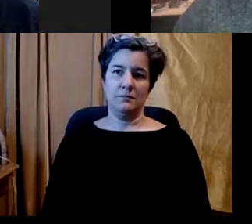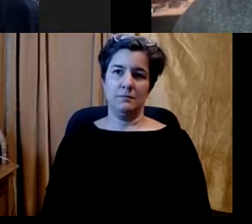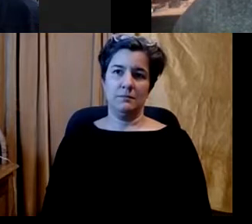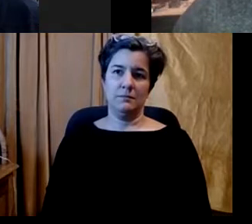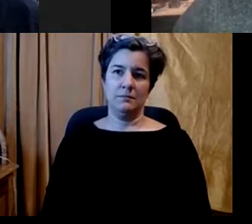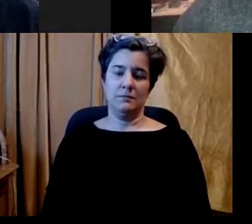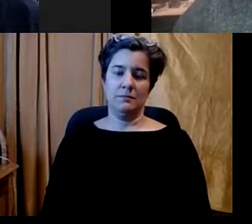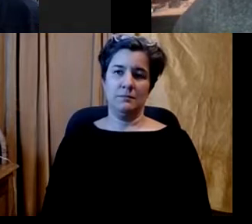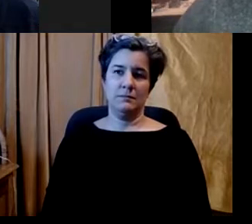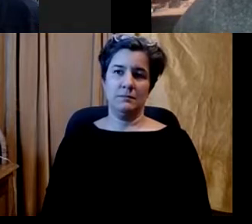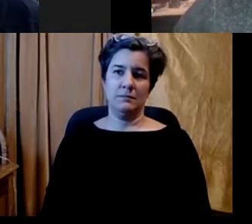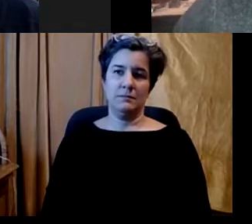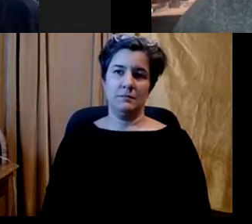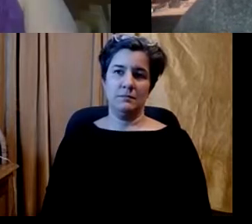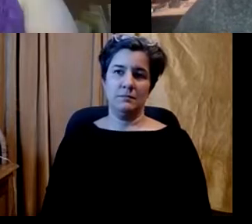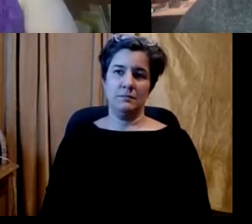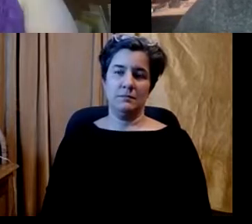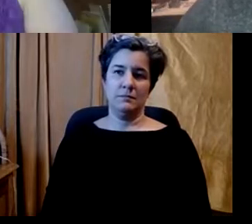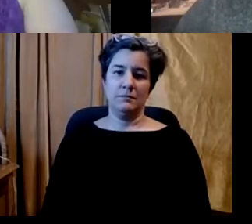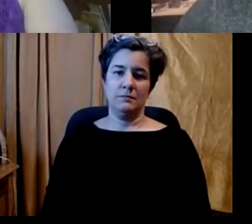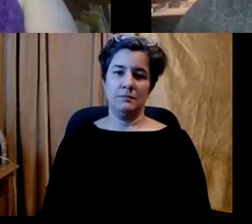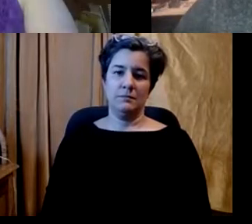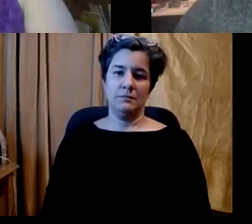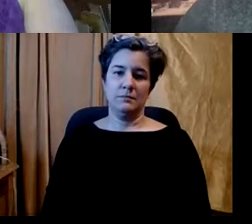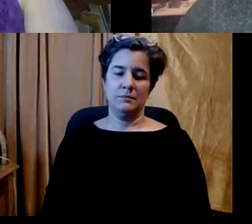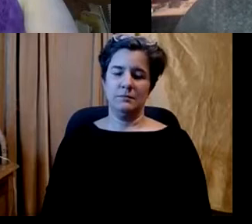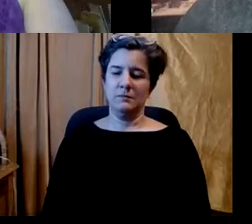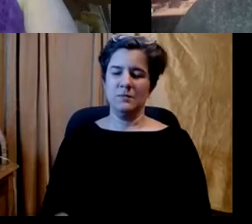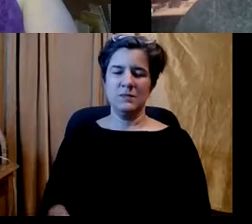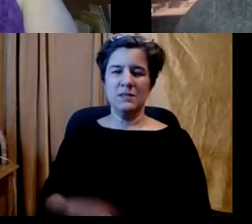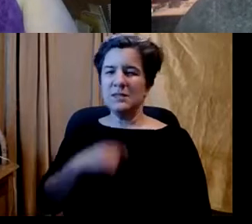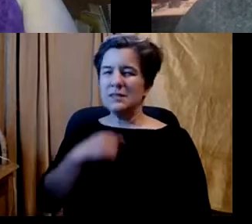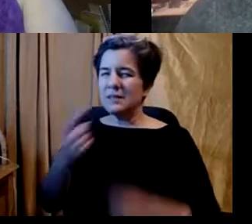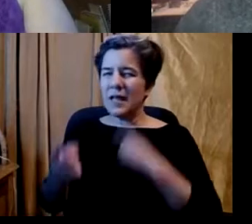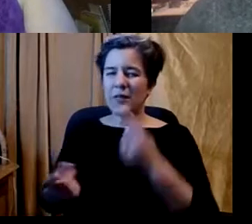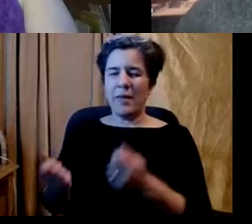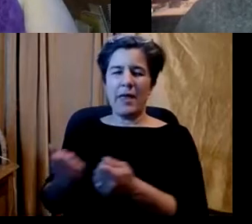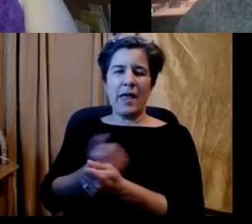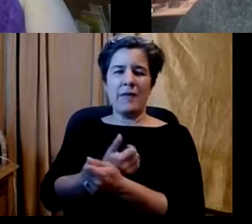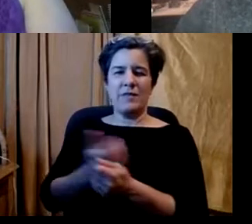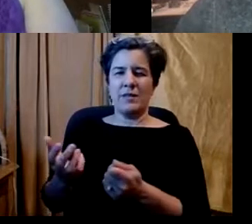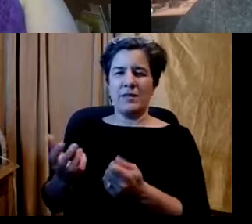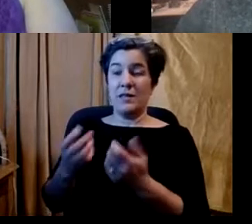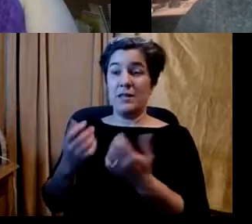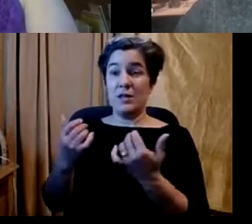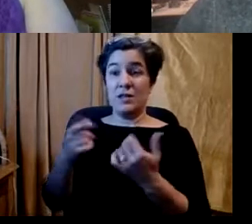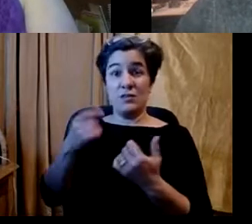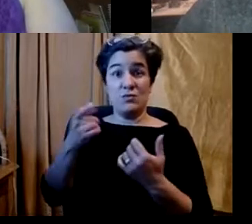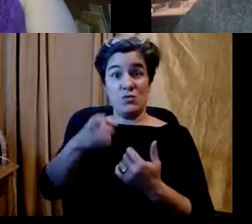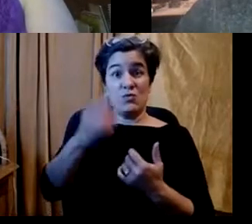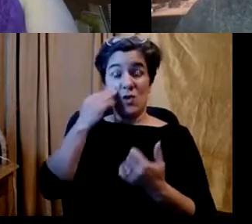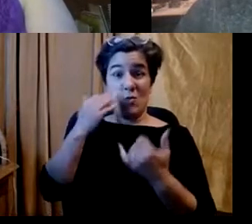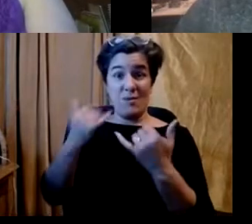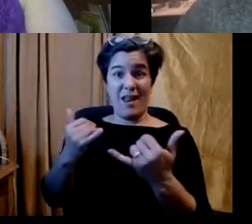You can tell them all the things that you wish you would have known then that you know now. And that